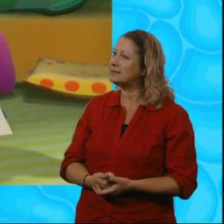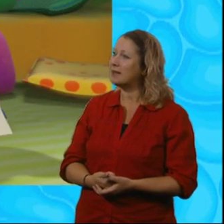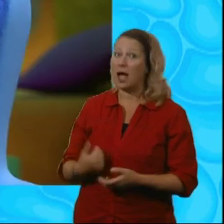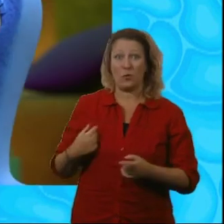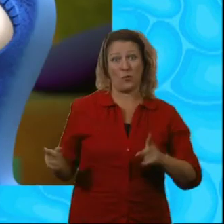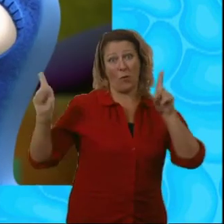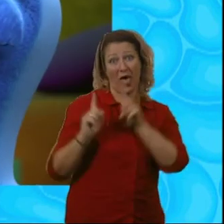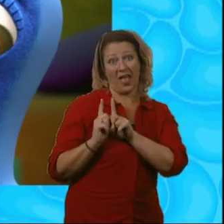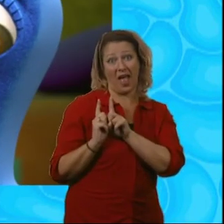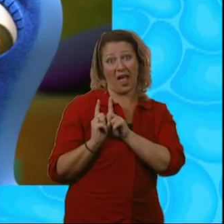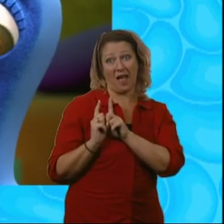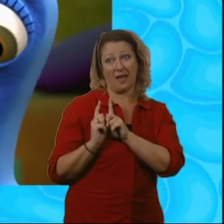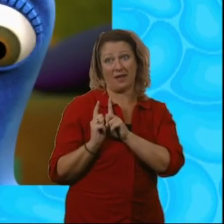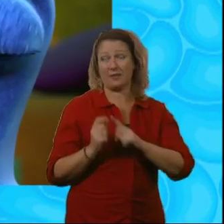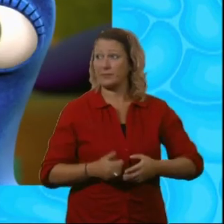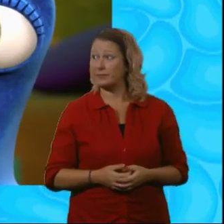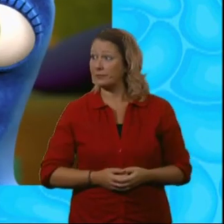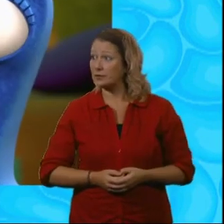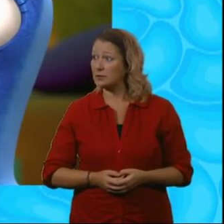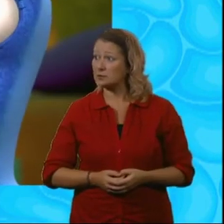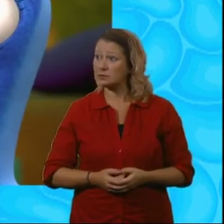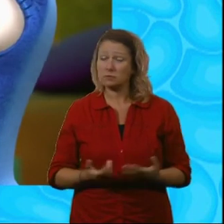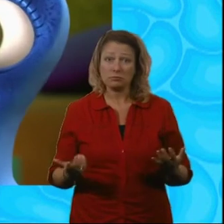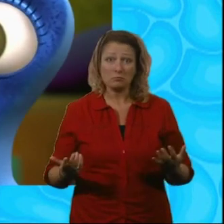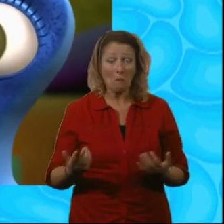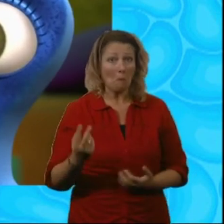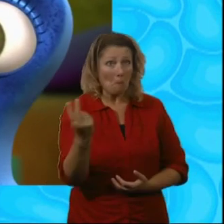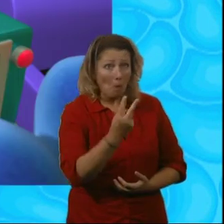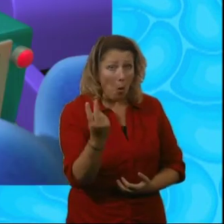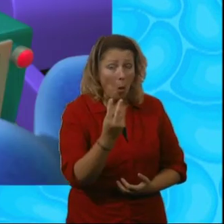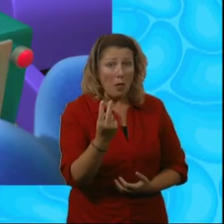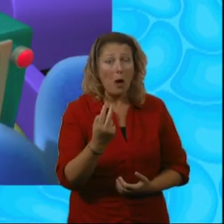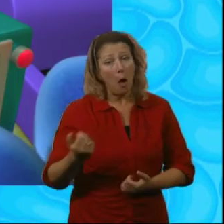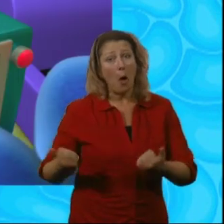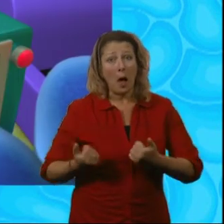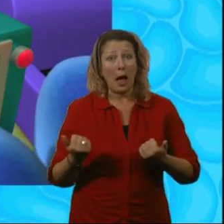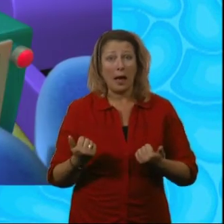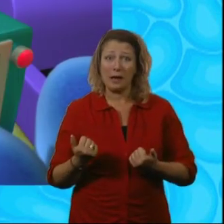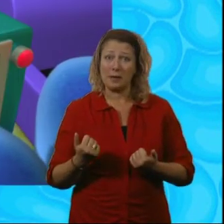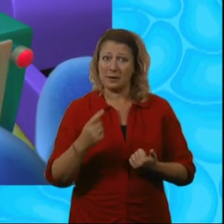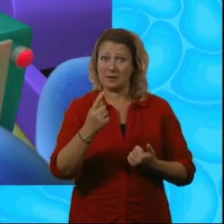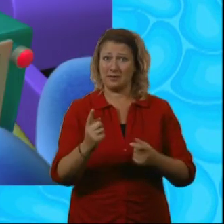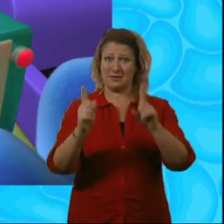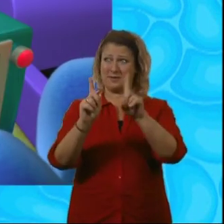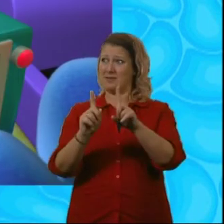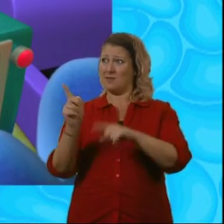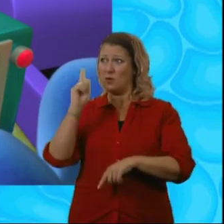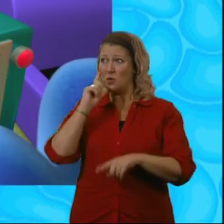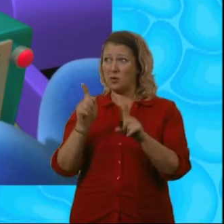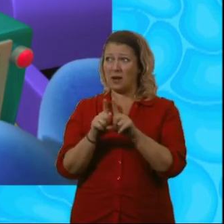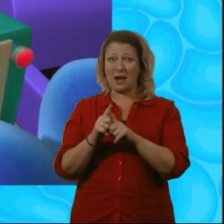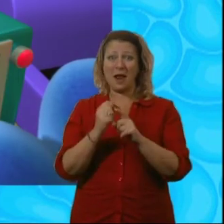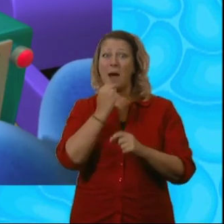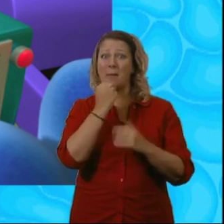Together. What? Well, I could take a picture of you together. But if you're next to each other like that, you make the number